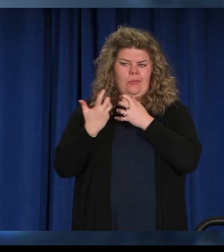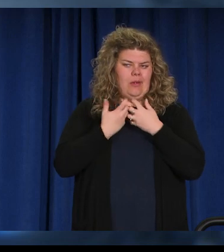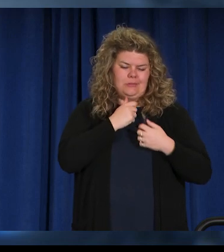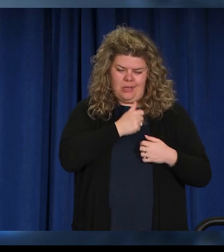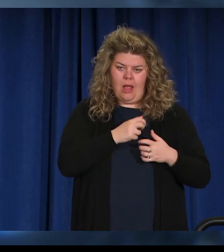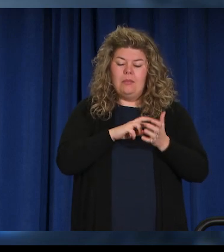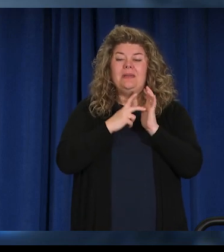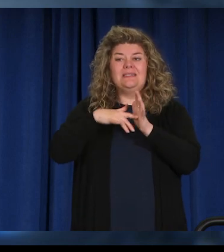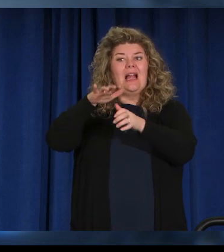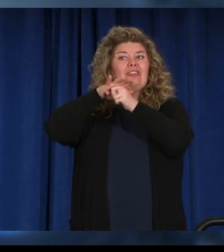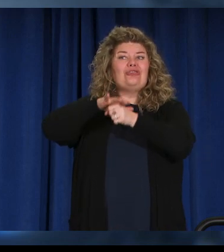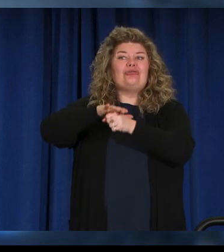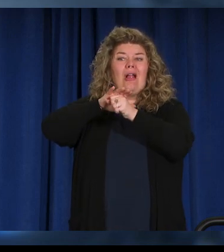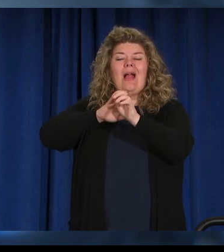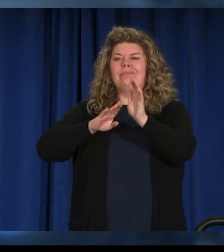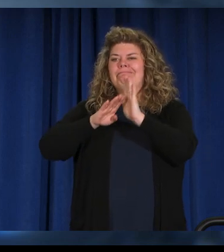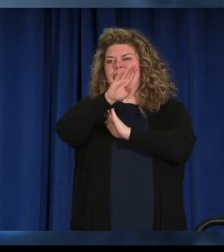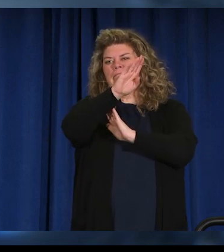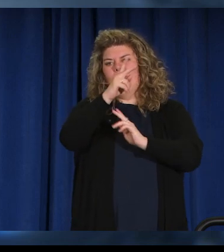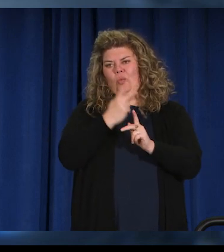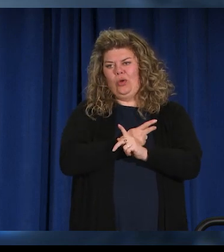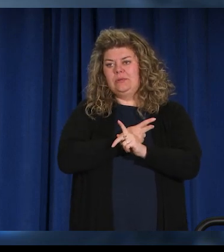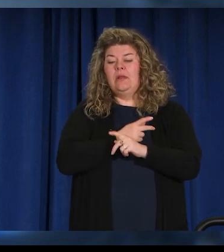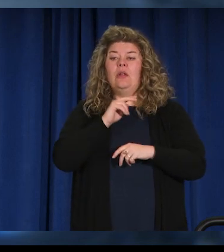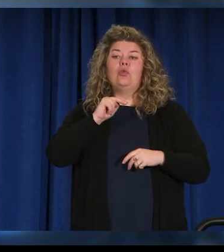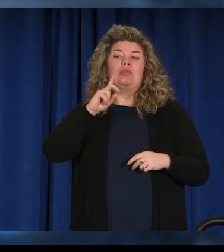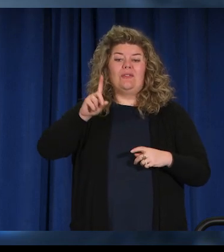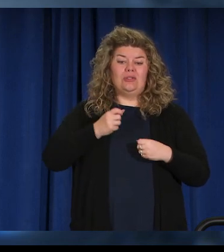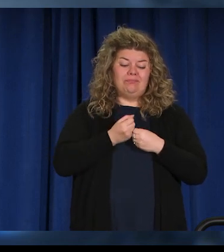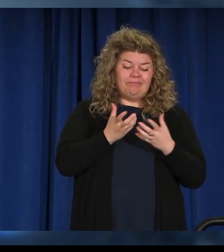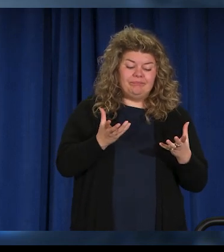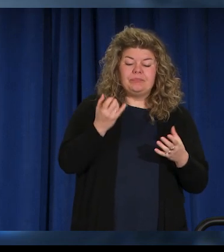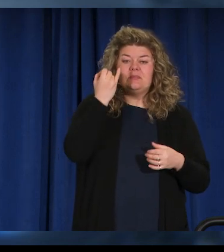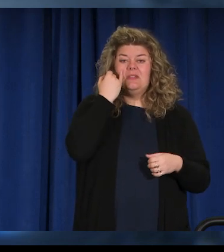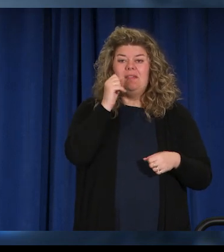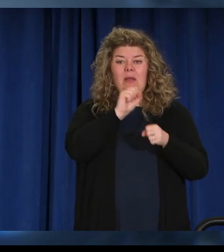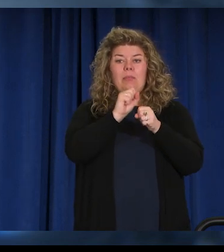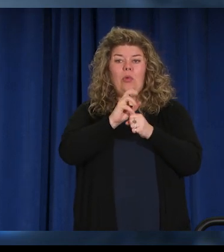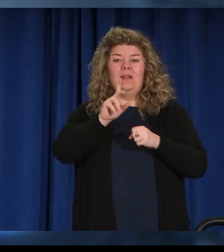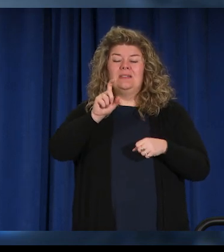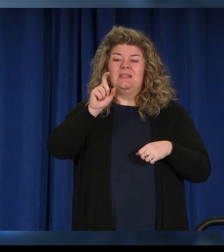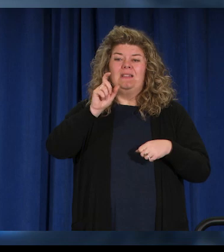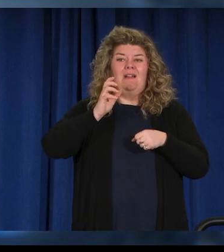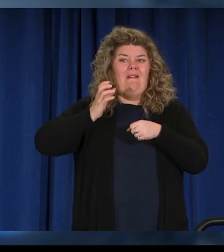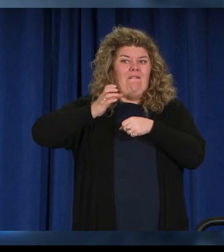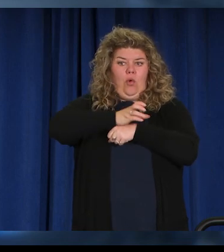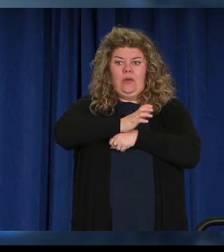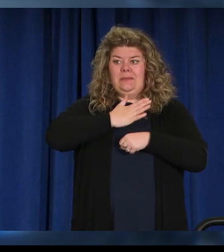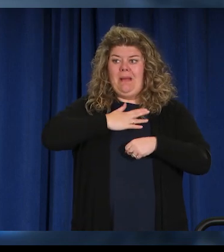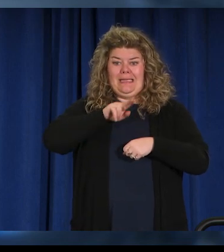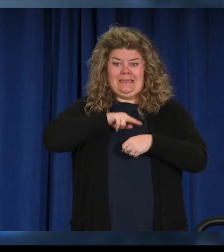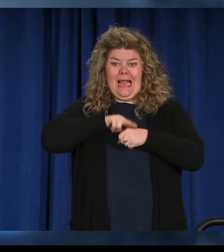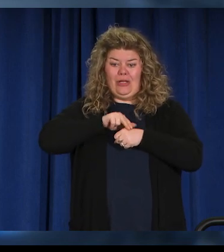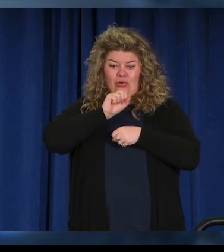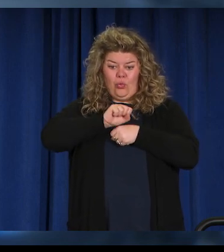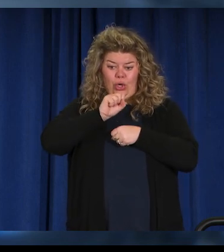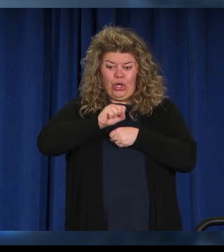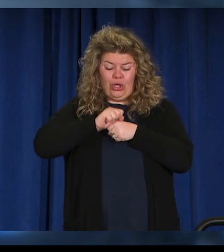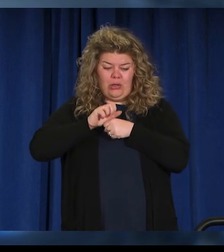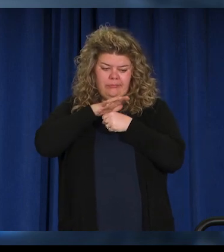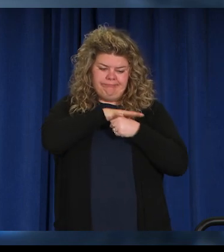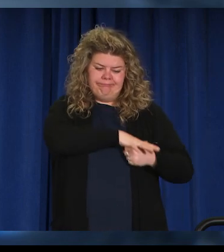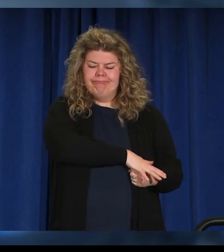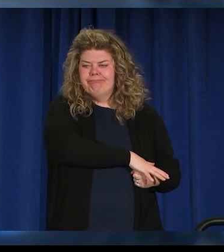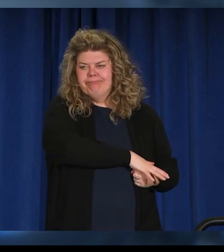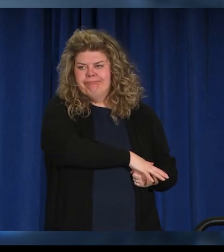to heightened stress. Neurodivergent burnout is exacerbated when employees are forced to suppress their natural ways of working or